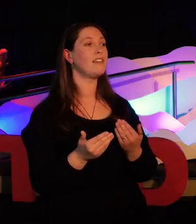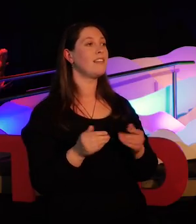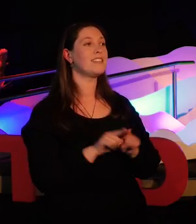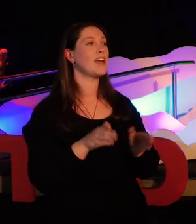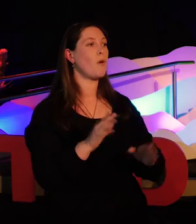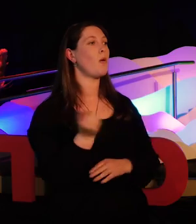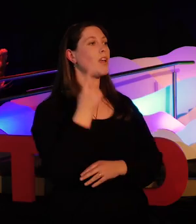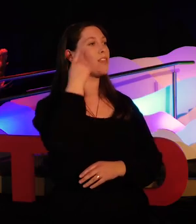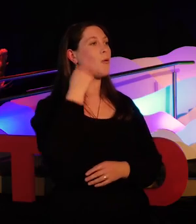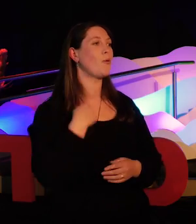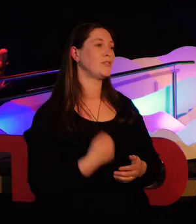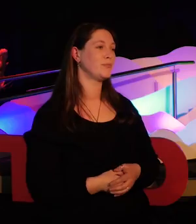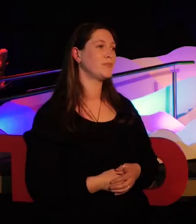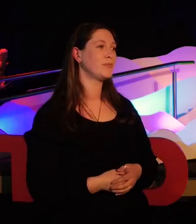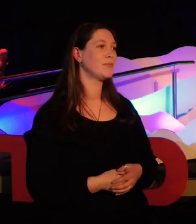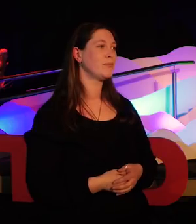what we thought.